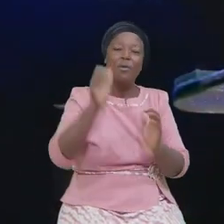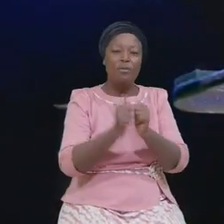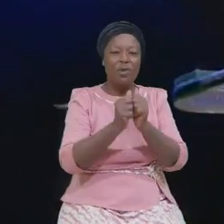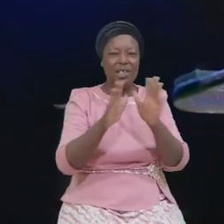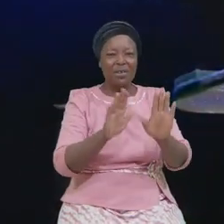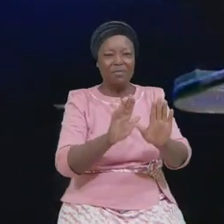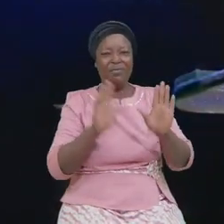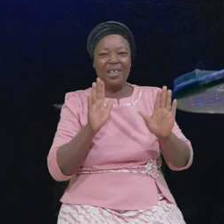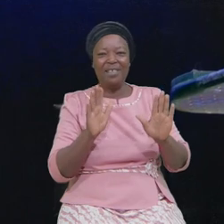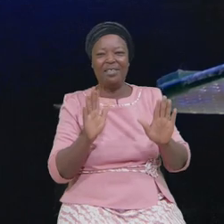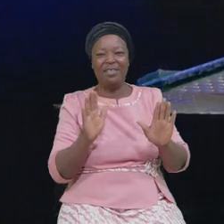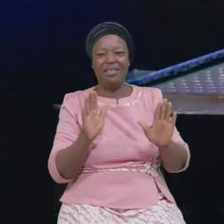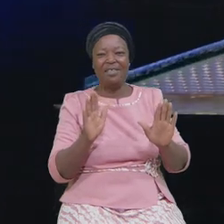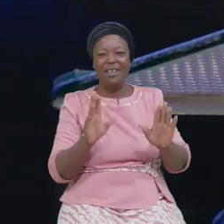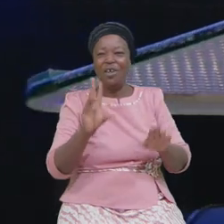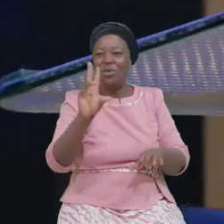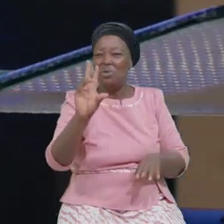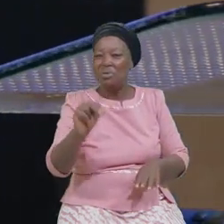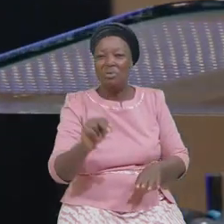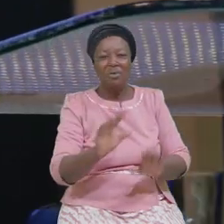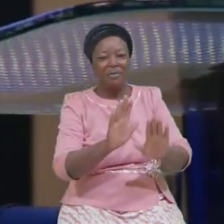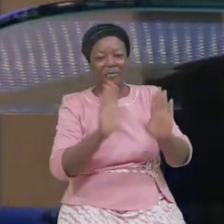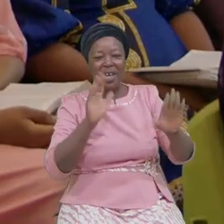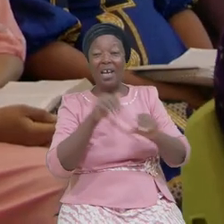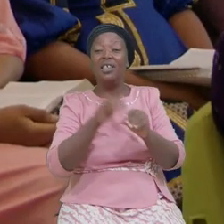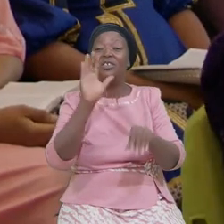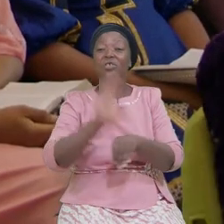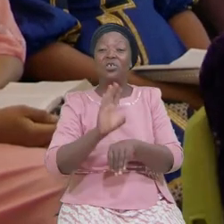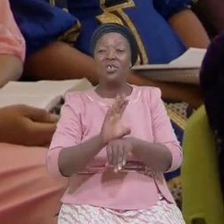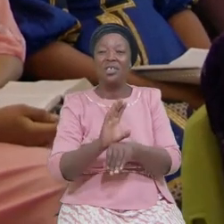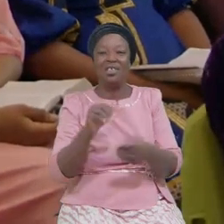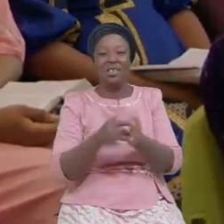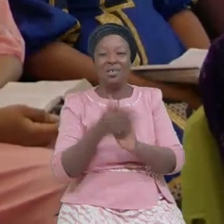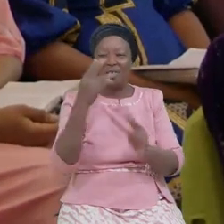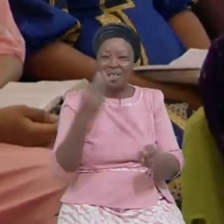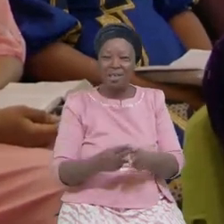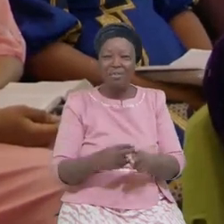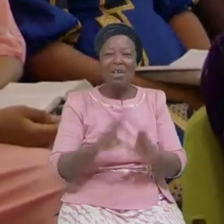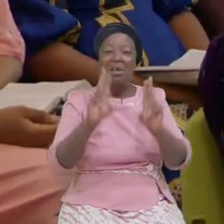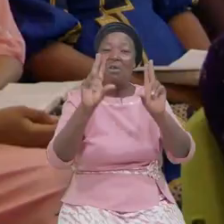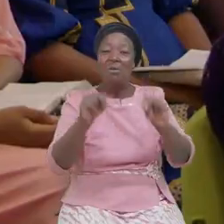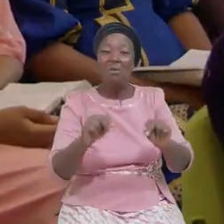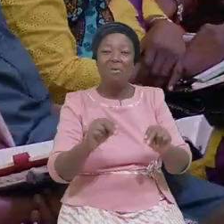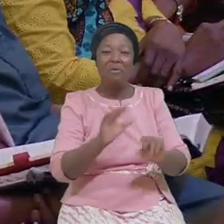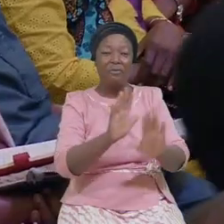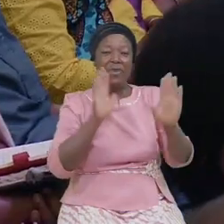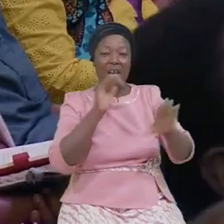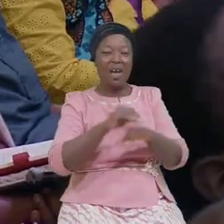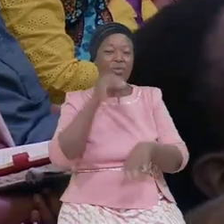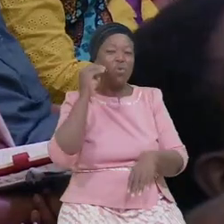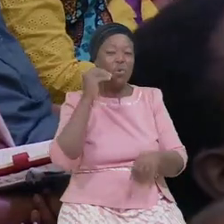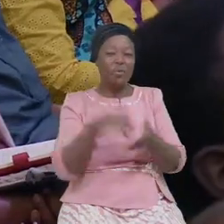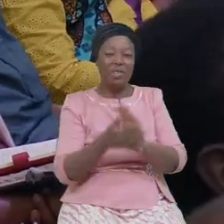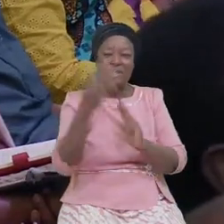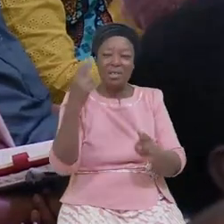fear. No fear in church. No fear at home.